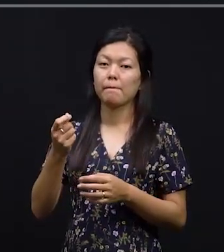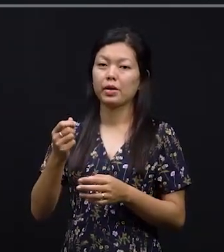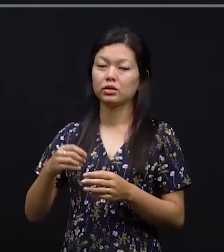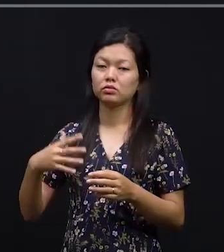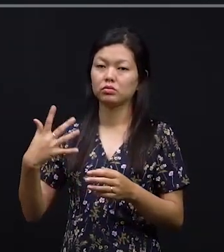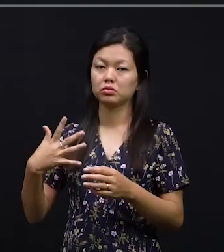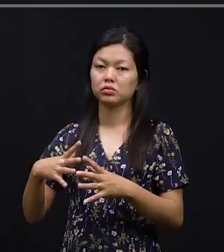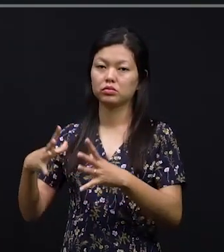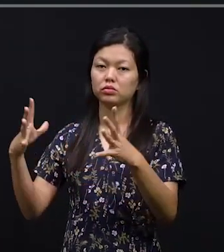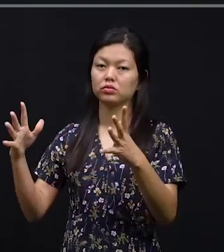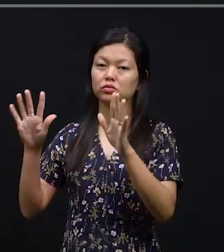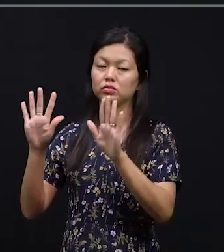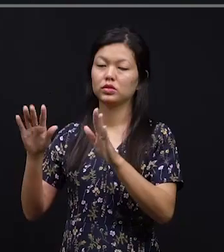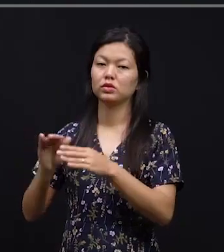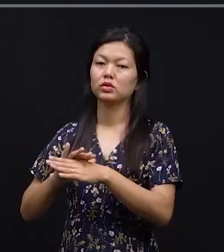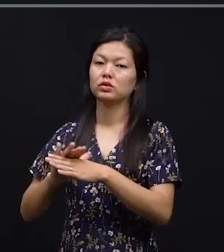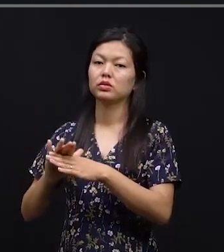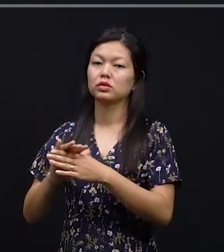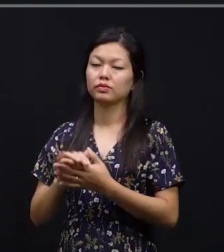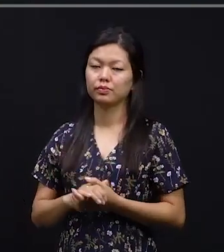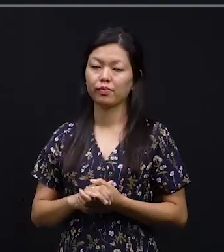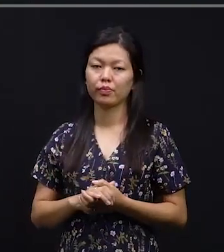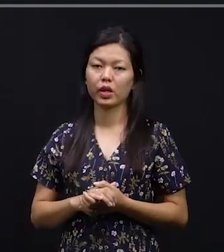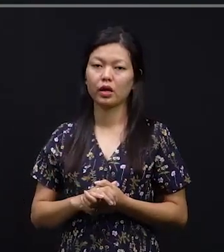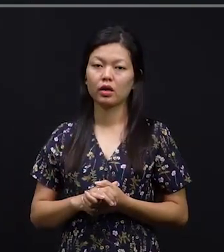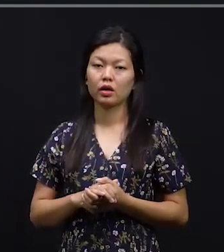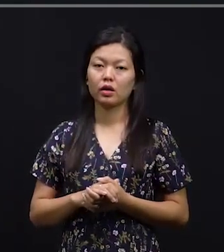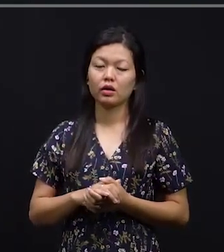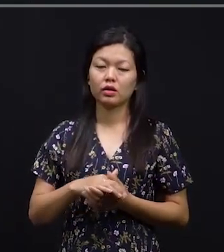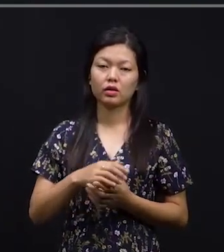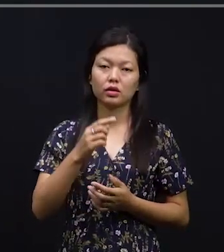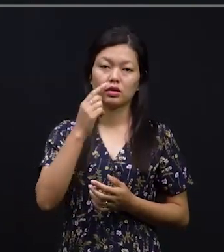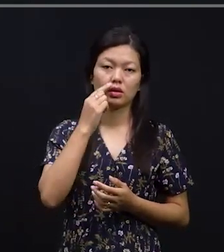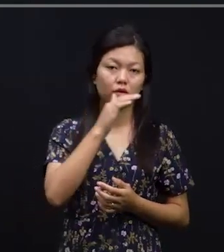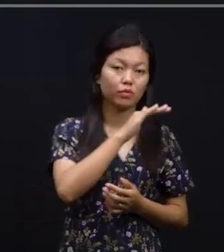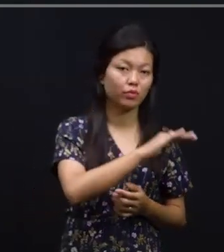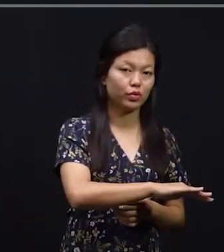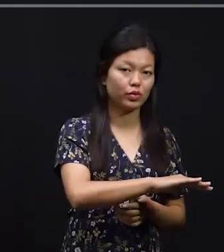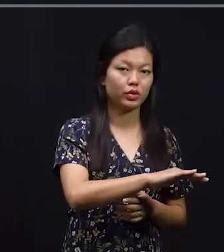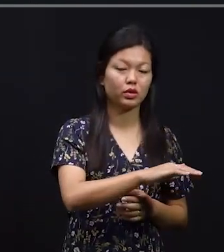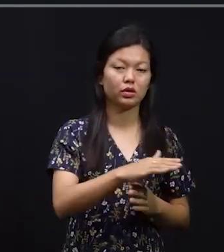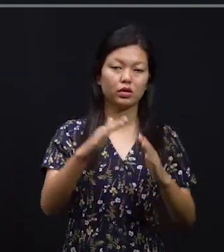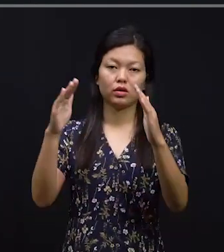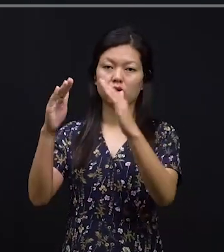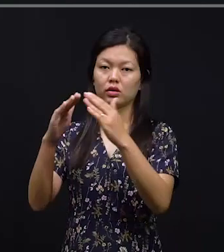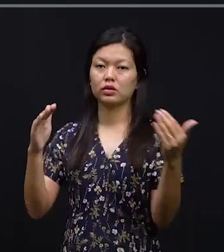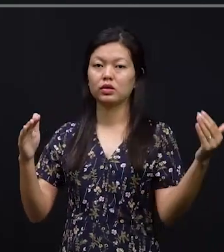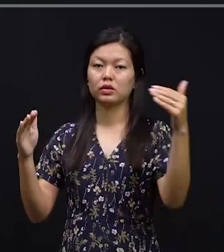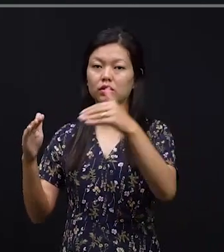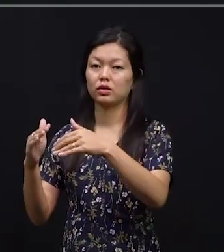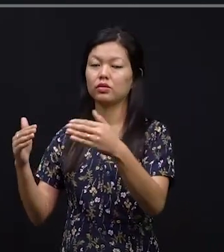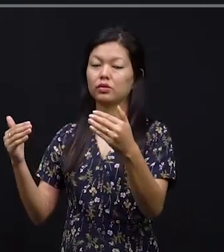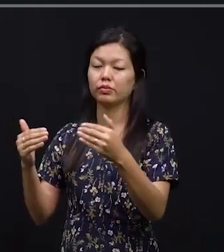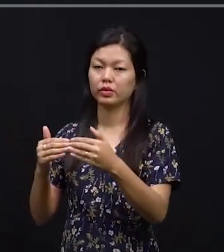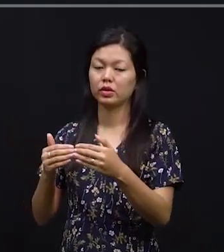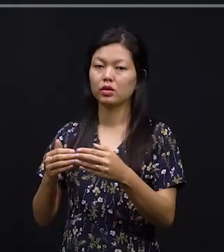the little nephew came in. His nephew came in, and then he came in just to wish him a Merry Christmas.